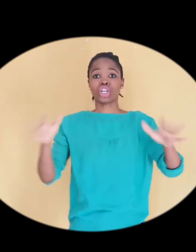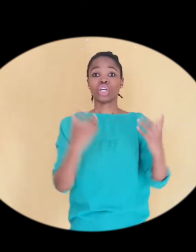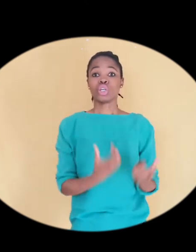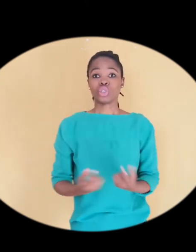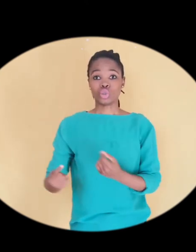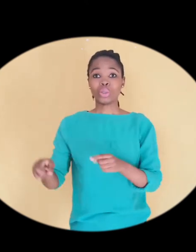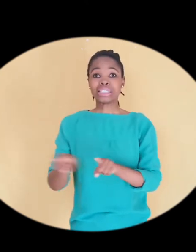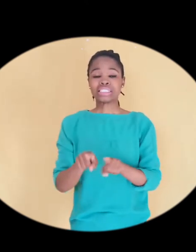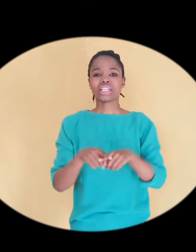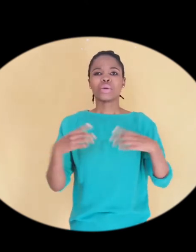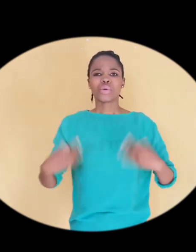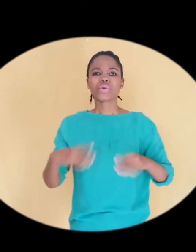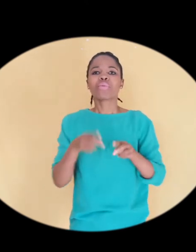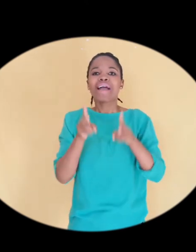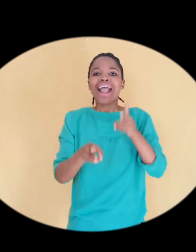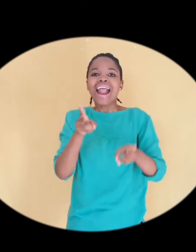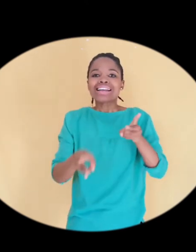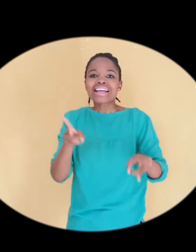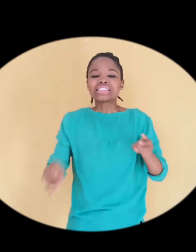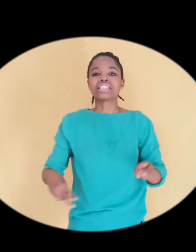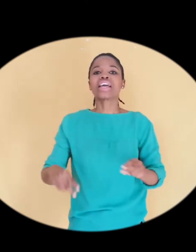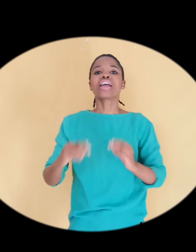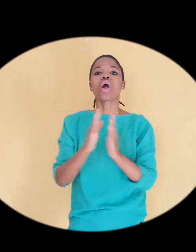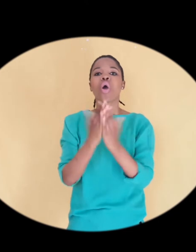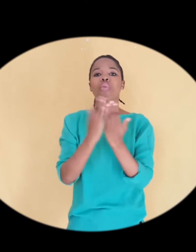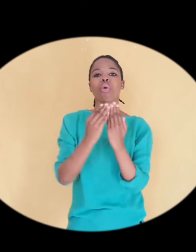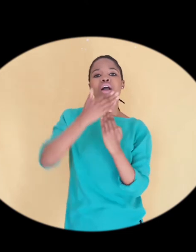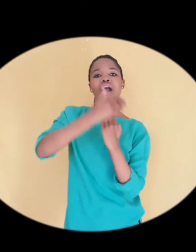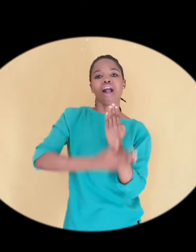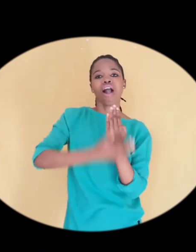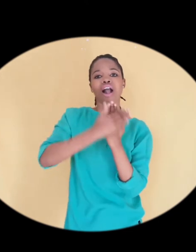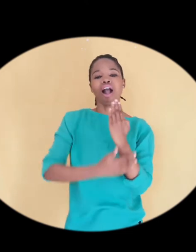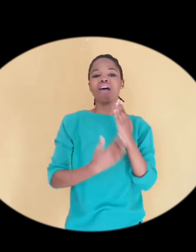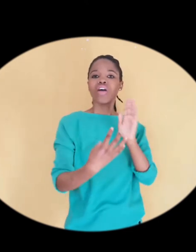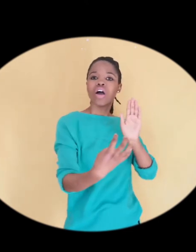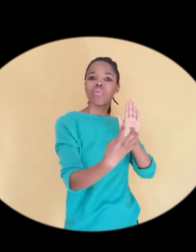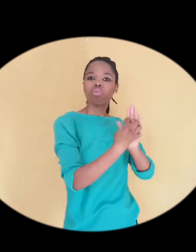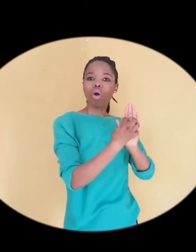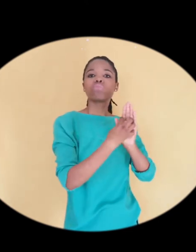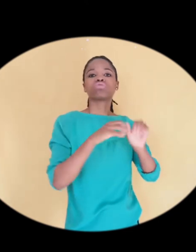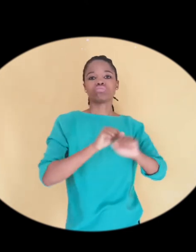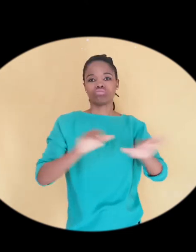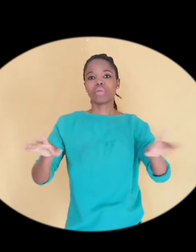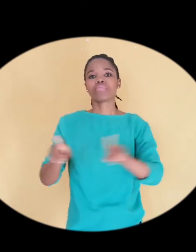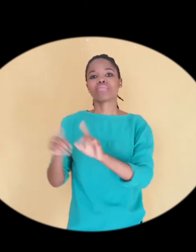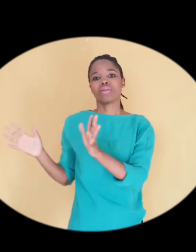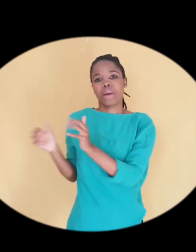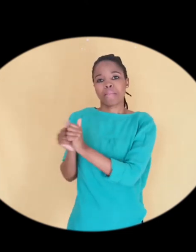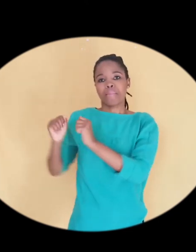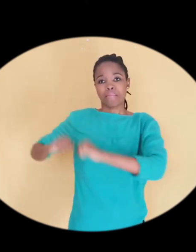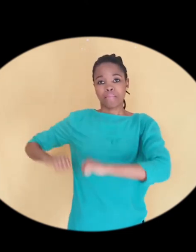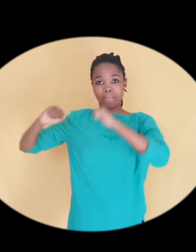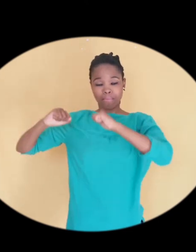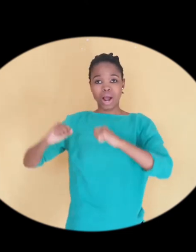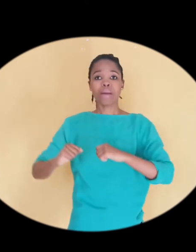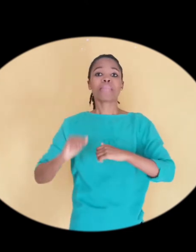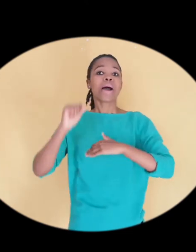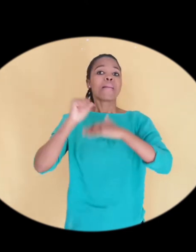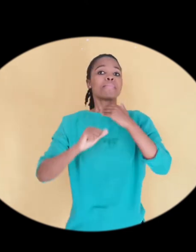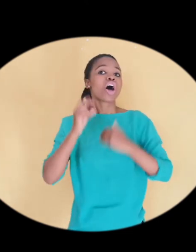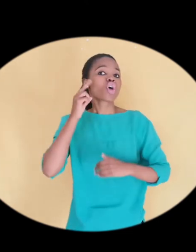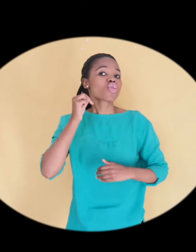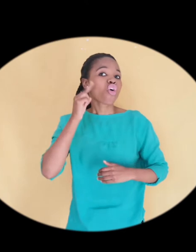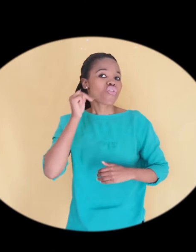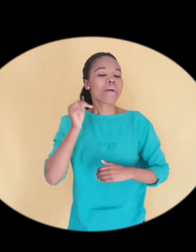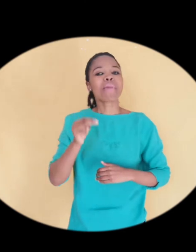for like editing and book cover design and all of those things. So we went into a partnership. We launched the book